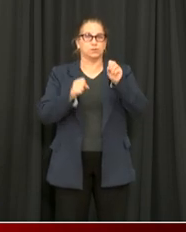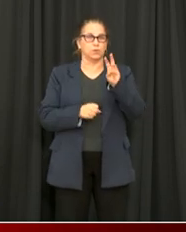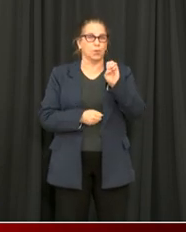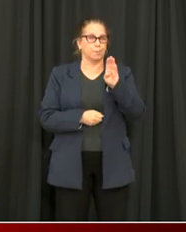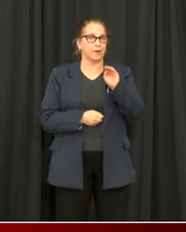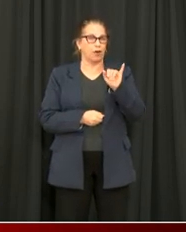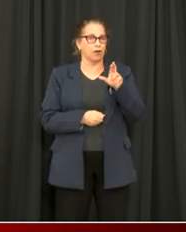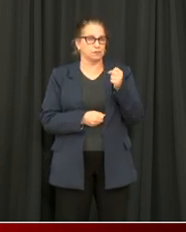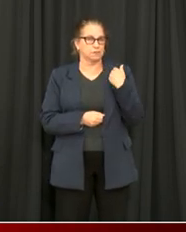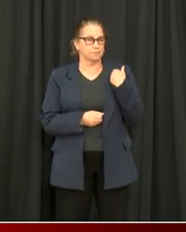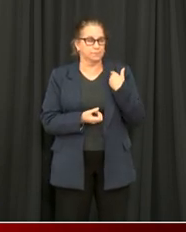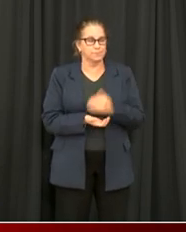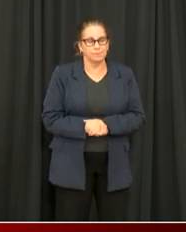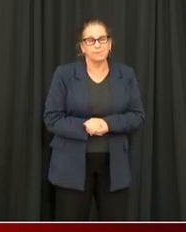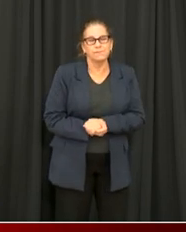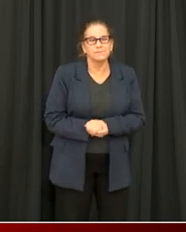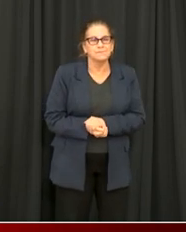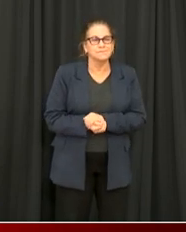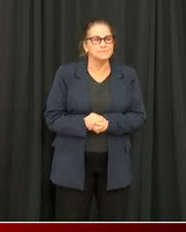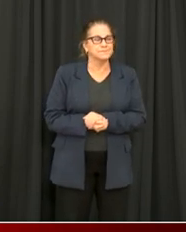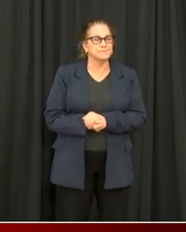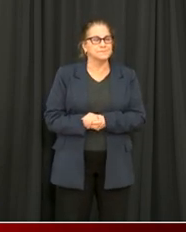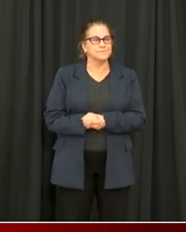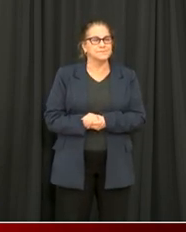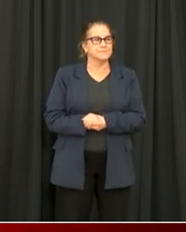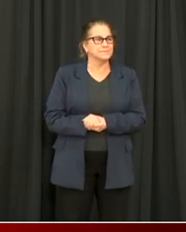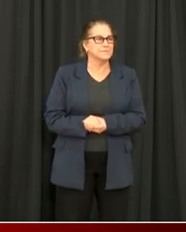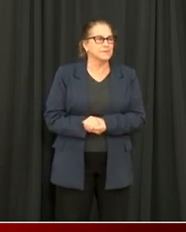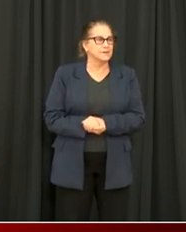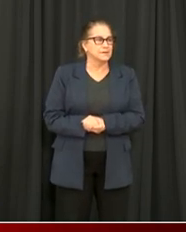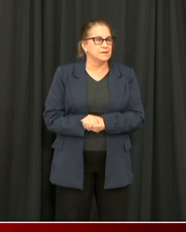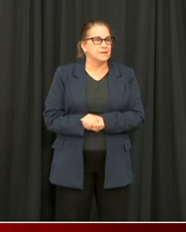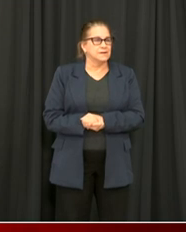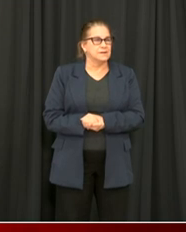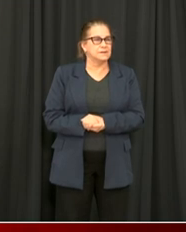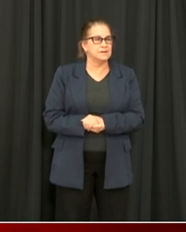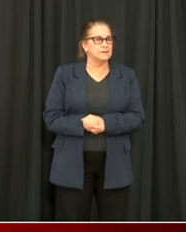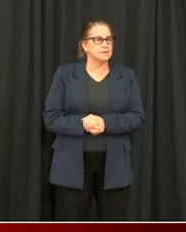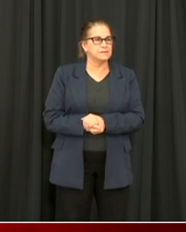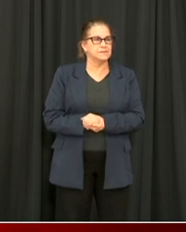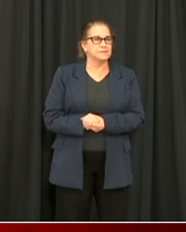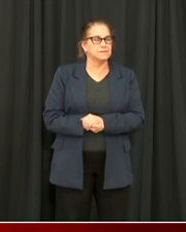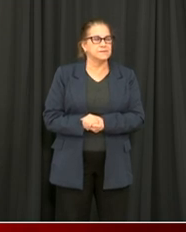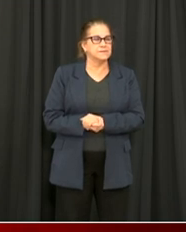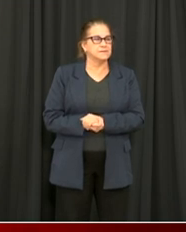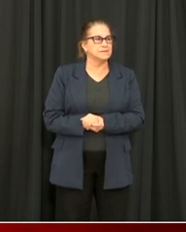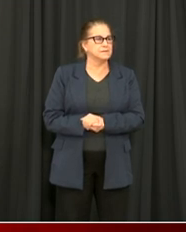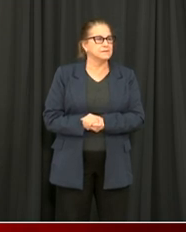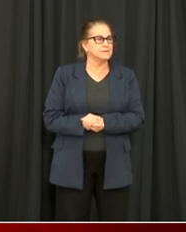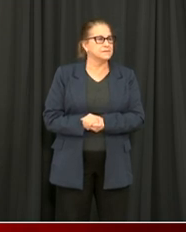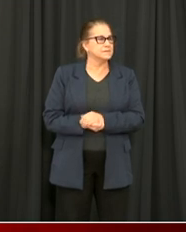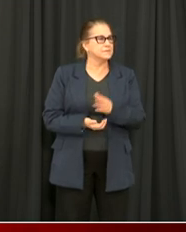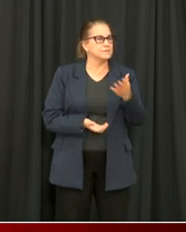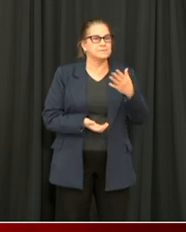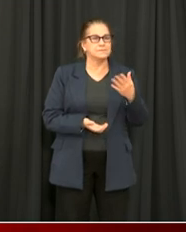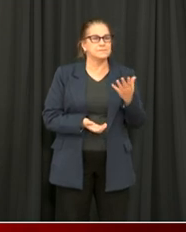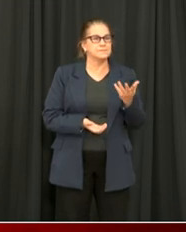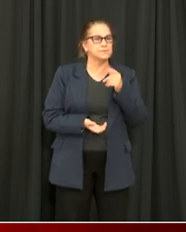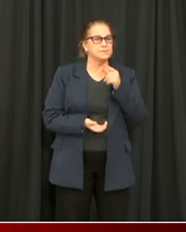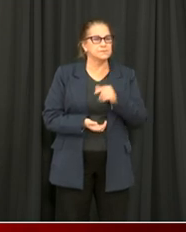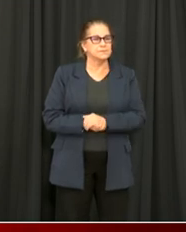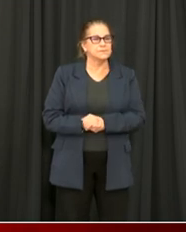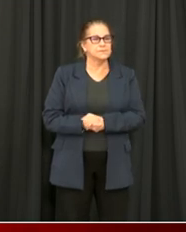site that is posted there or for future reference. So we're all working collaboratively and collectively to